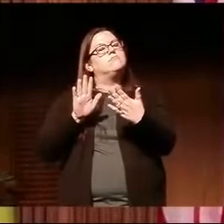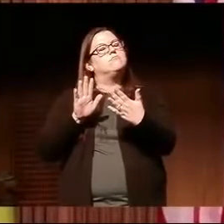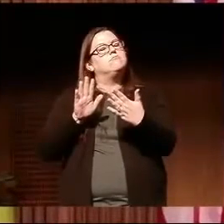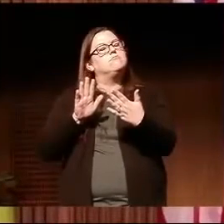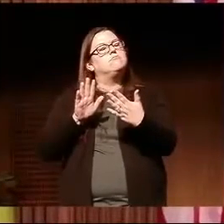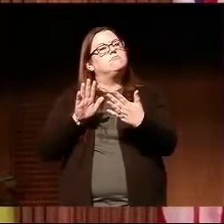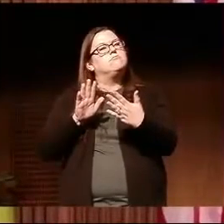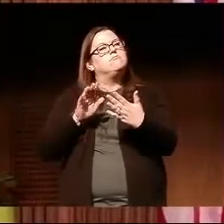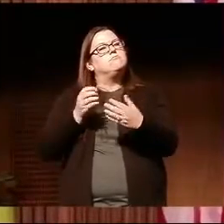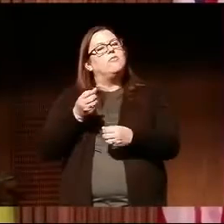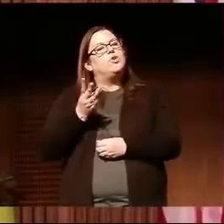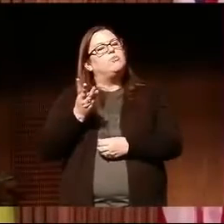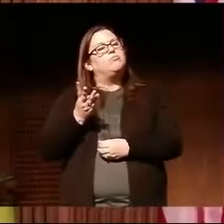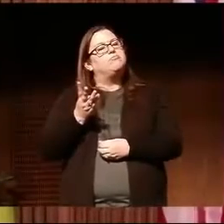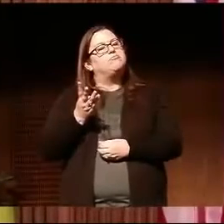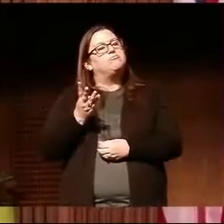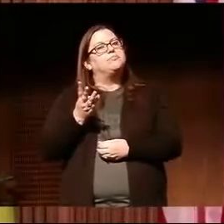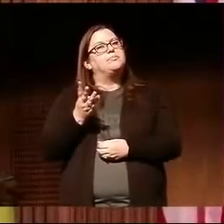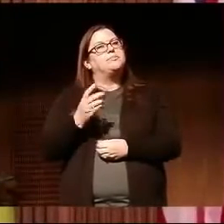Just a few.